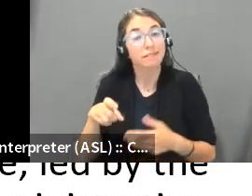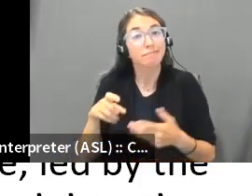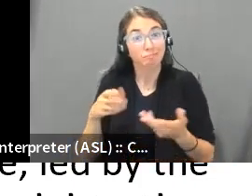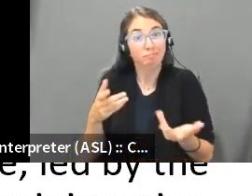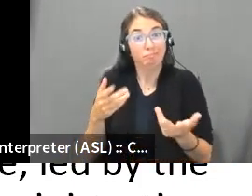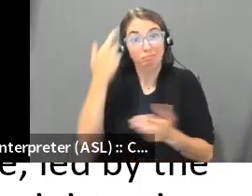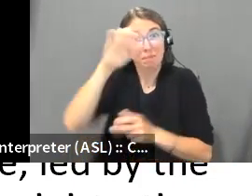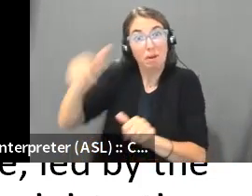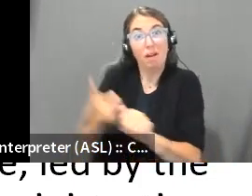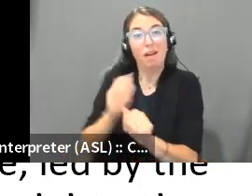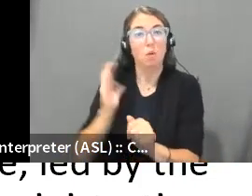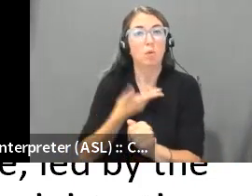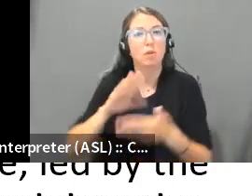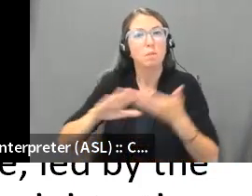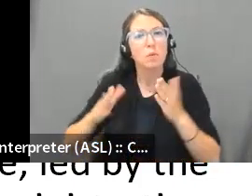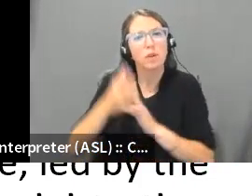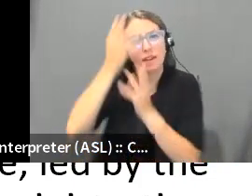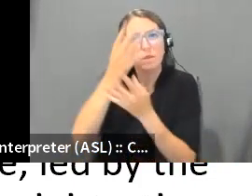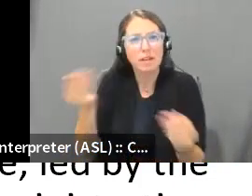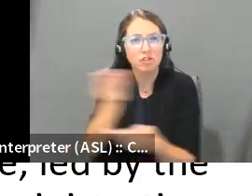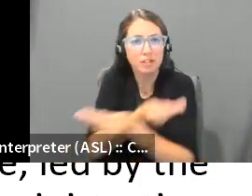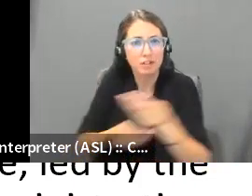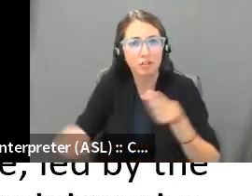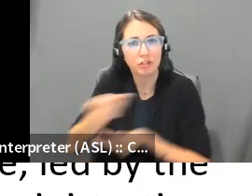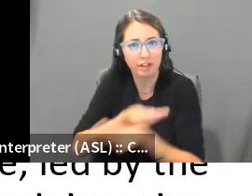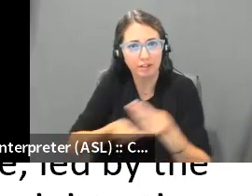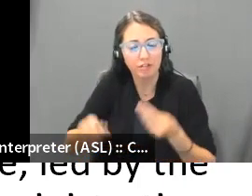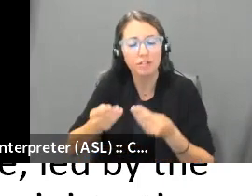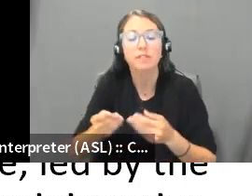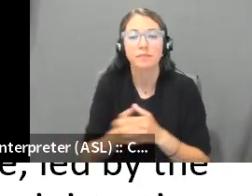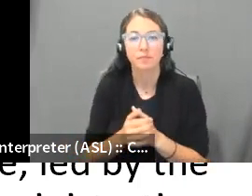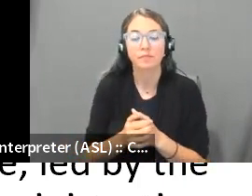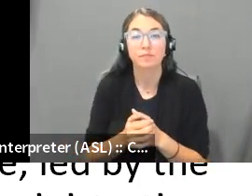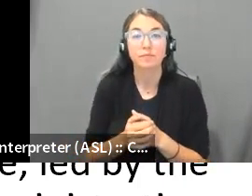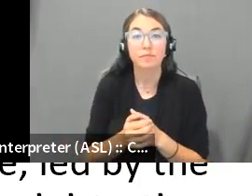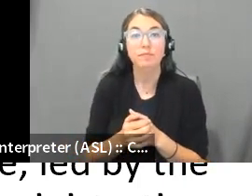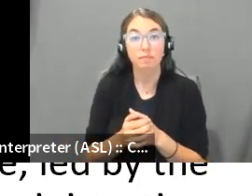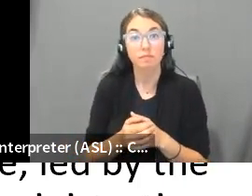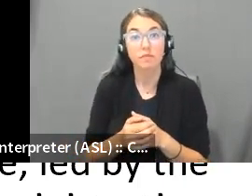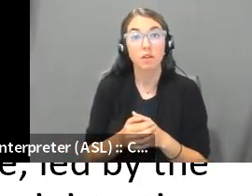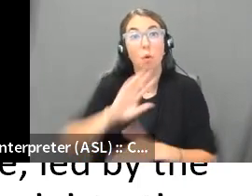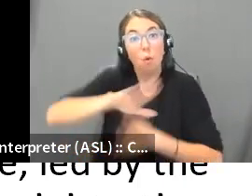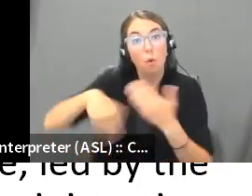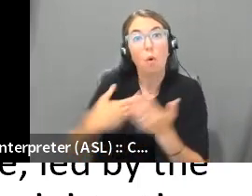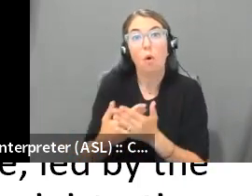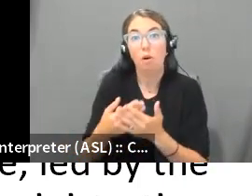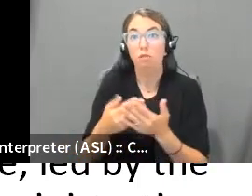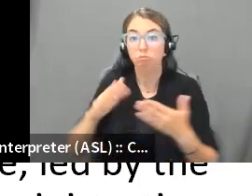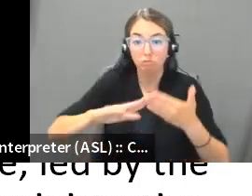do. And community information exchange at the same time will hopefully help eliminate some of the racial,